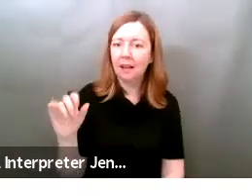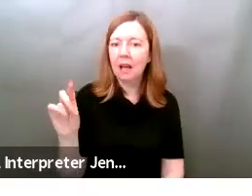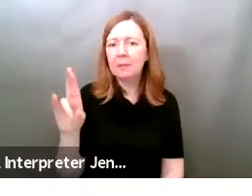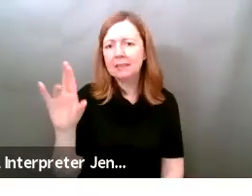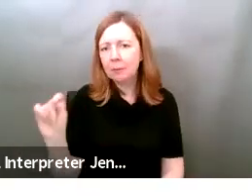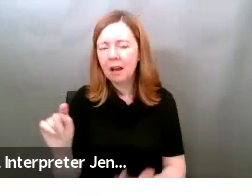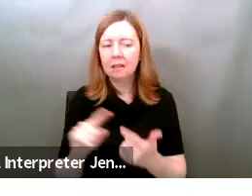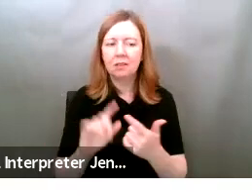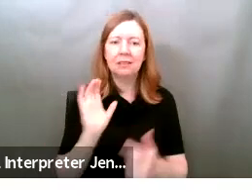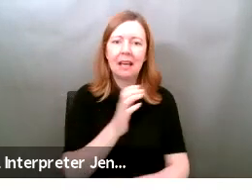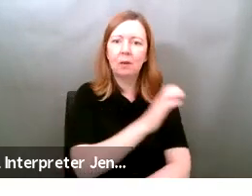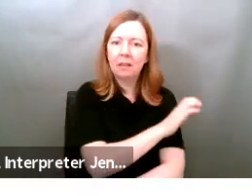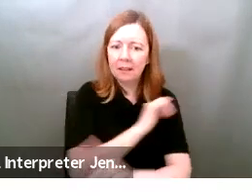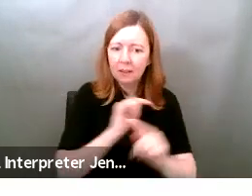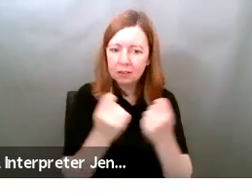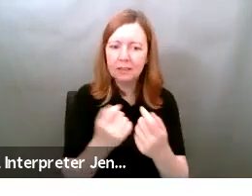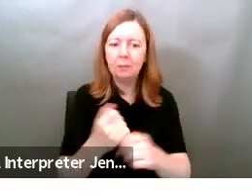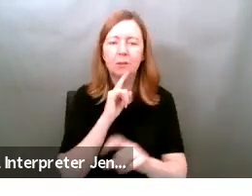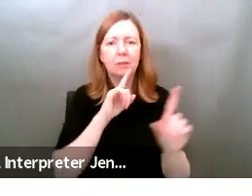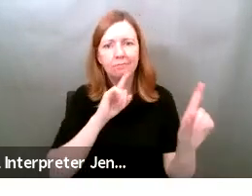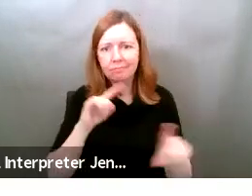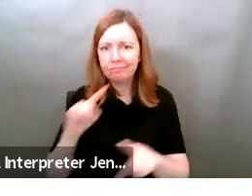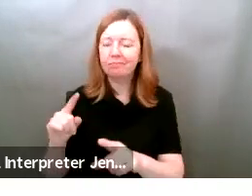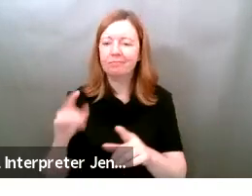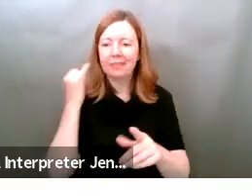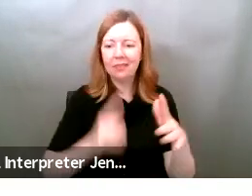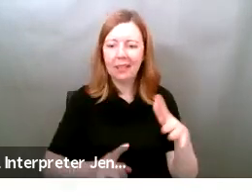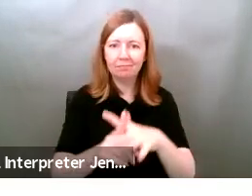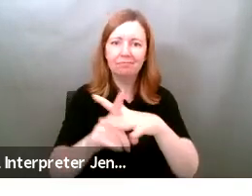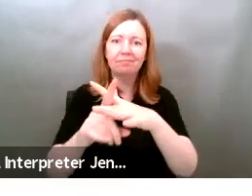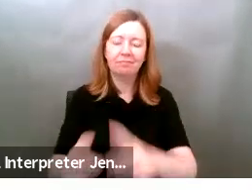clinical team to make sure that we can respond to cases as they arise.